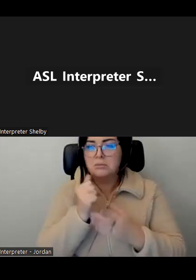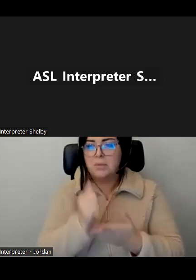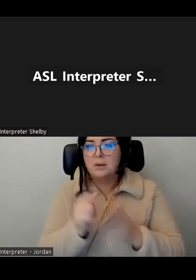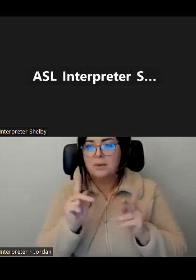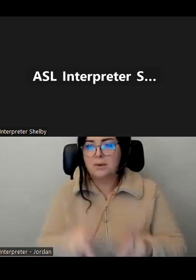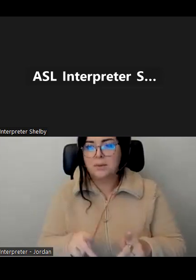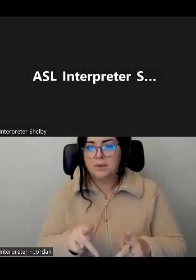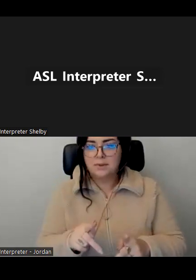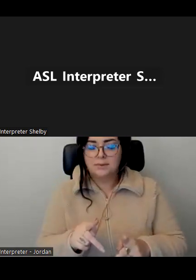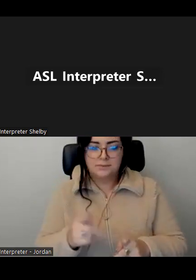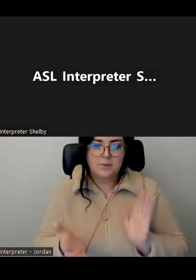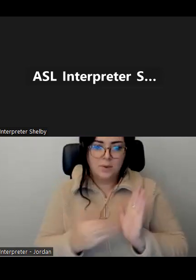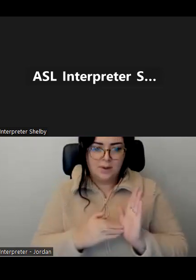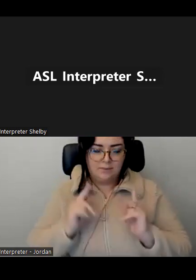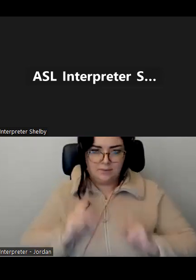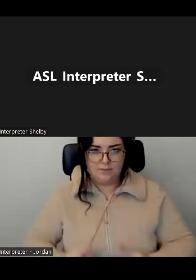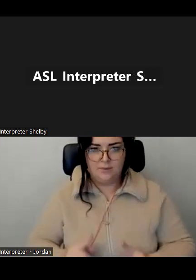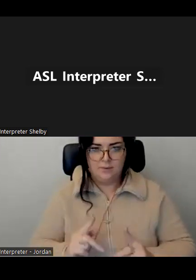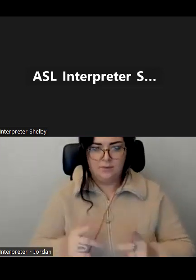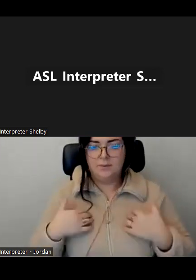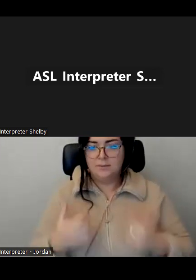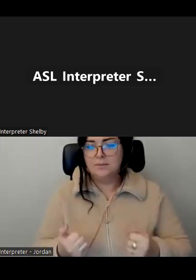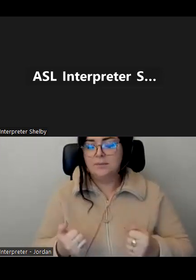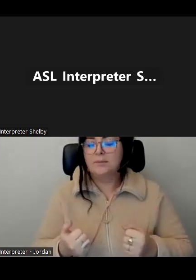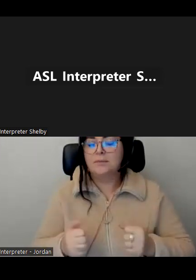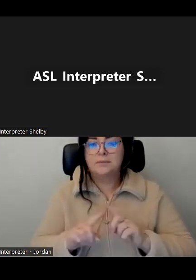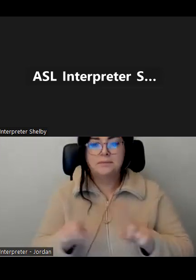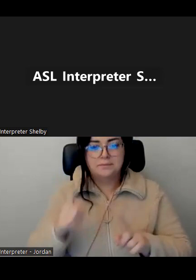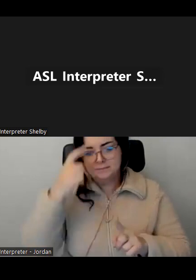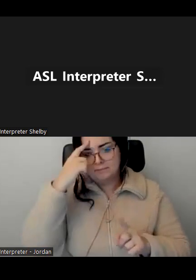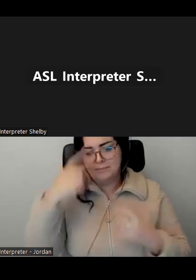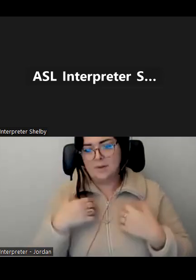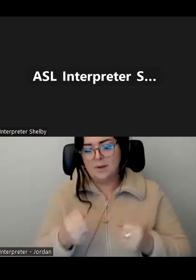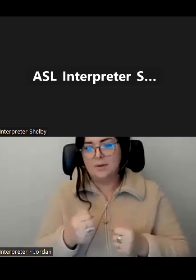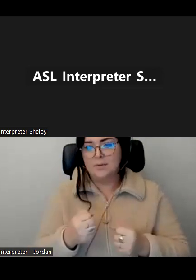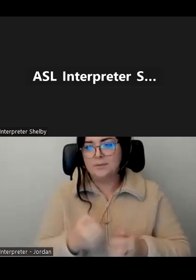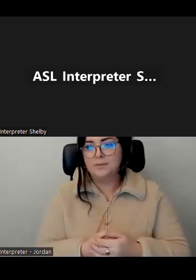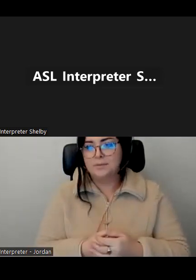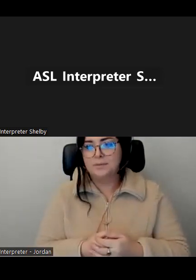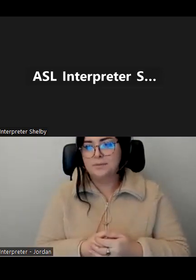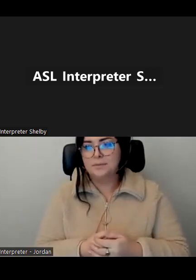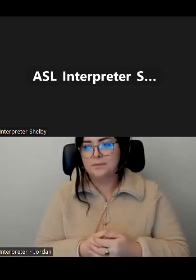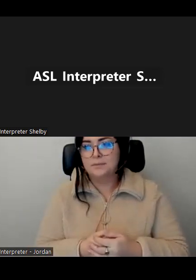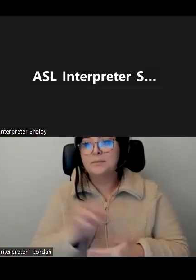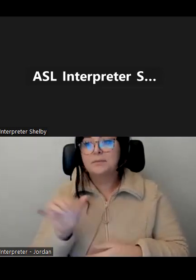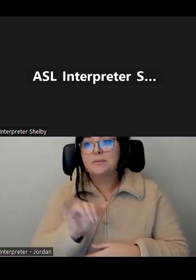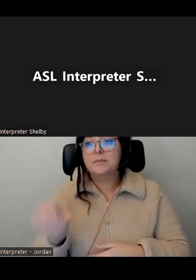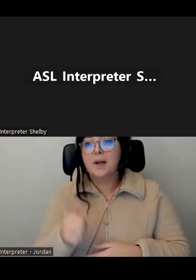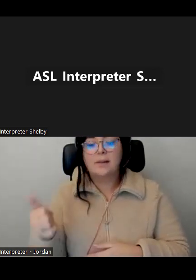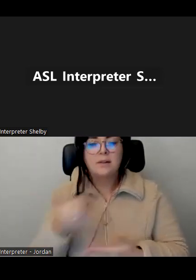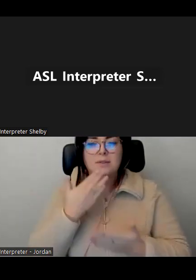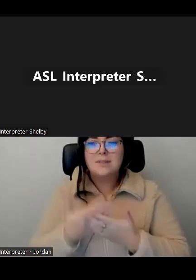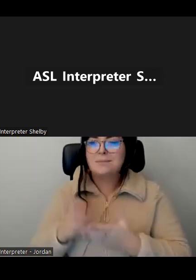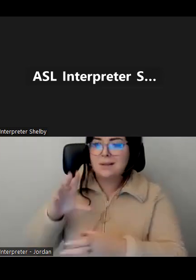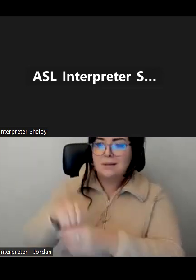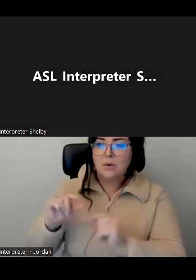not only for our physical health, but our mental health. And some other protective factors, just belonging to some sort of group, whether it's